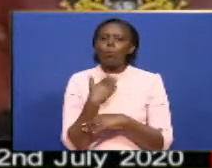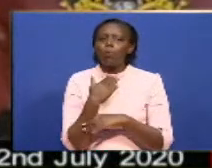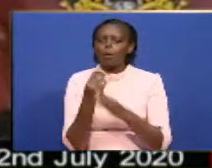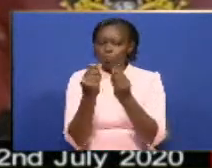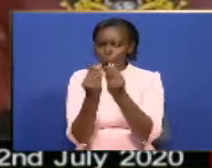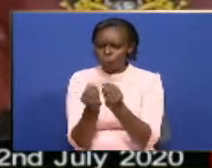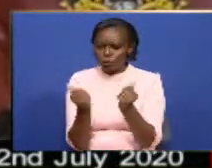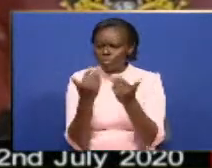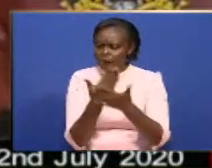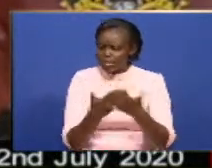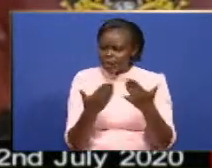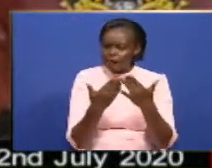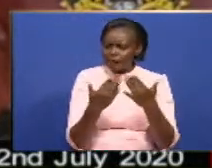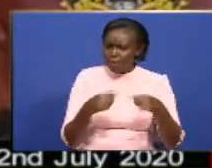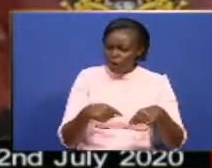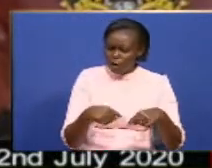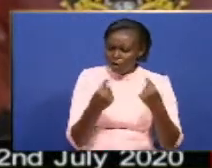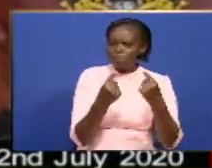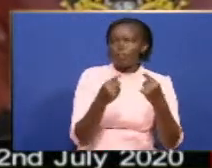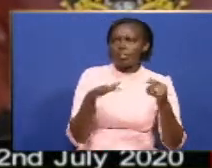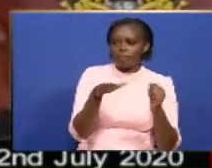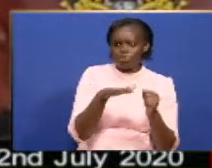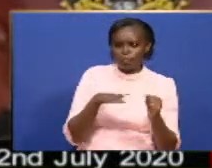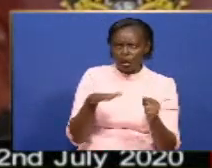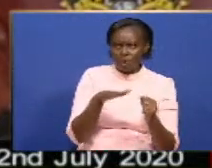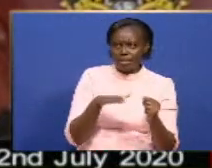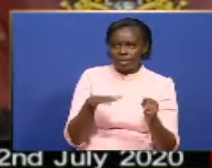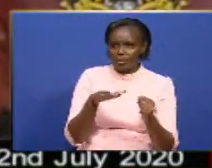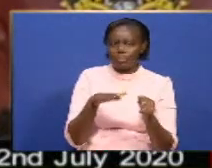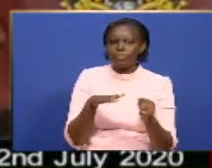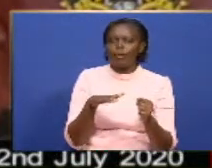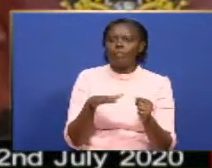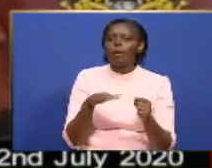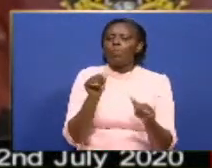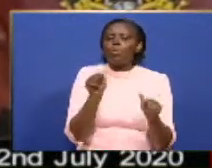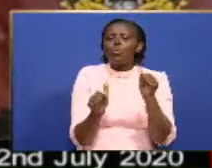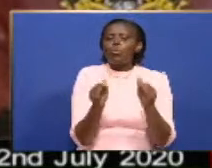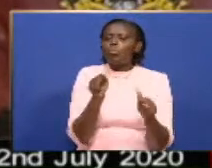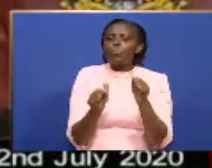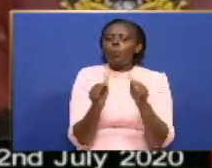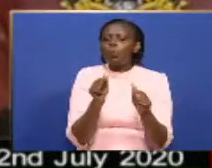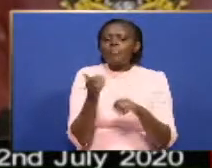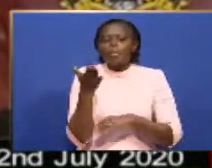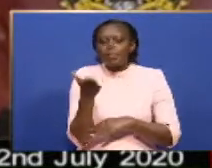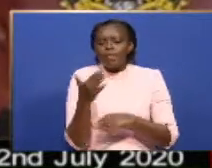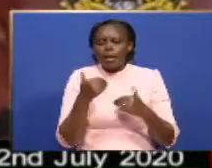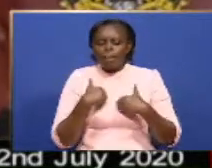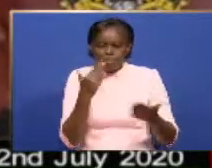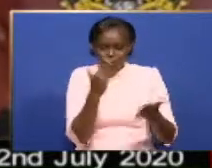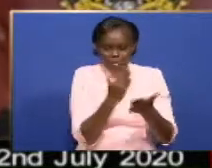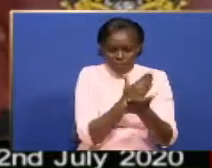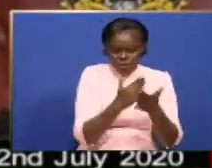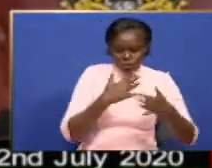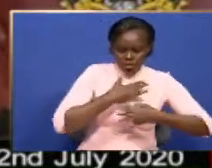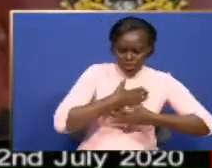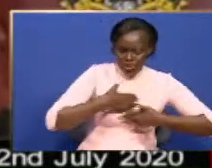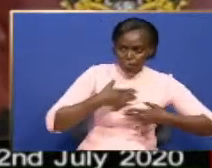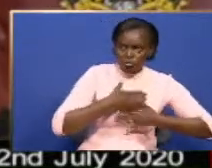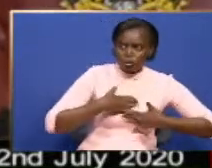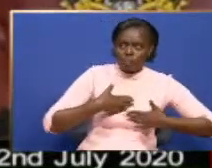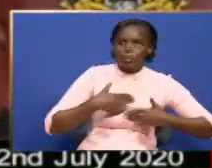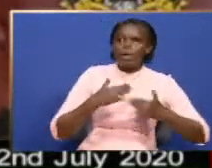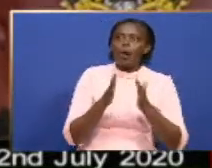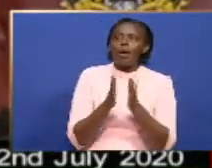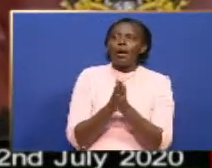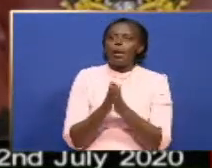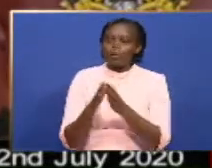address some of the conflictual areas that have been in existence between the refugees